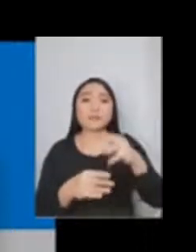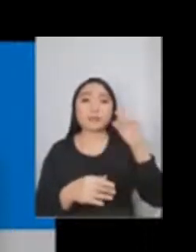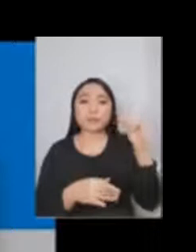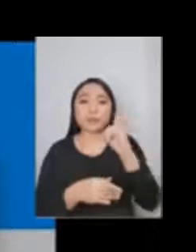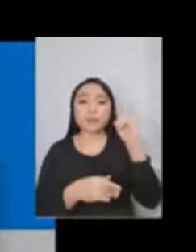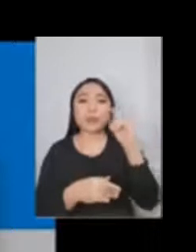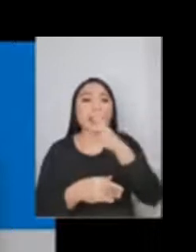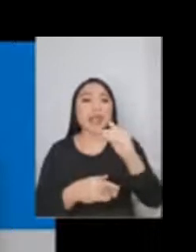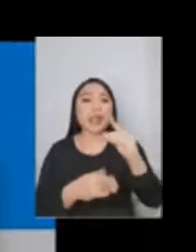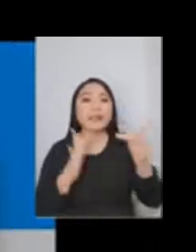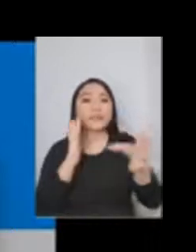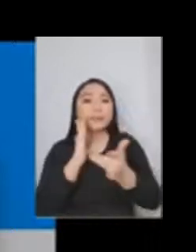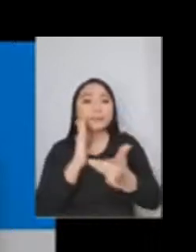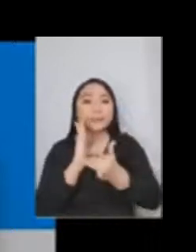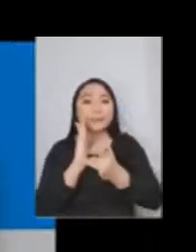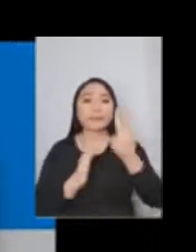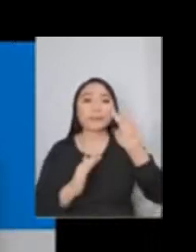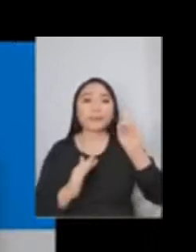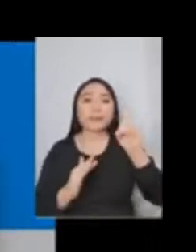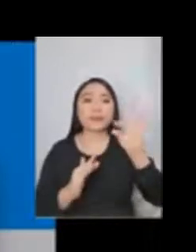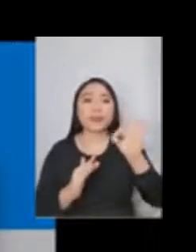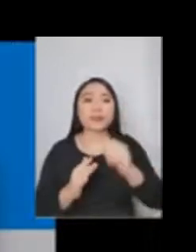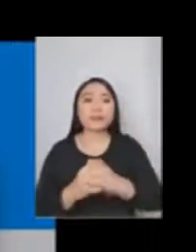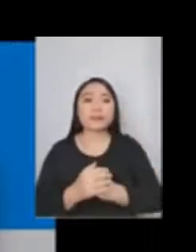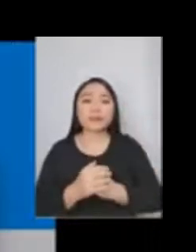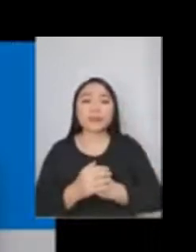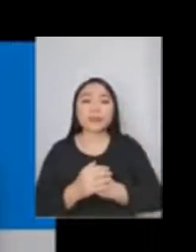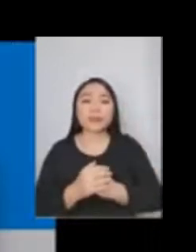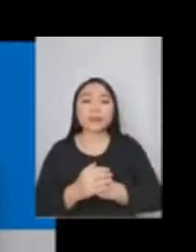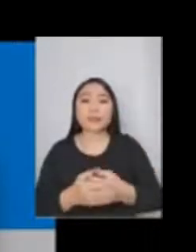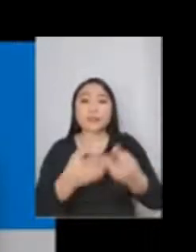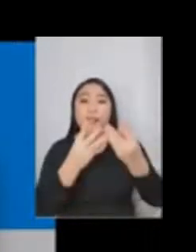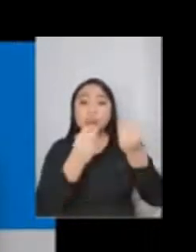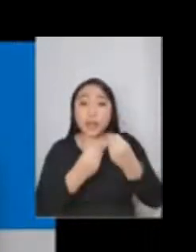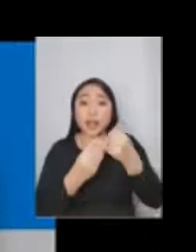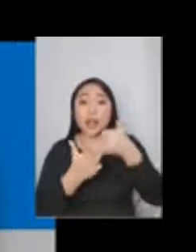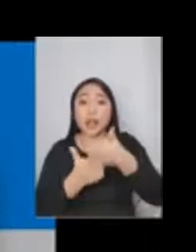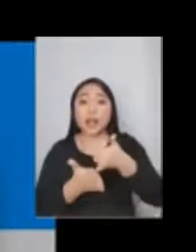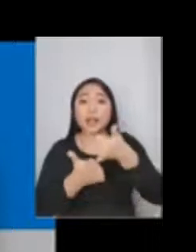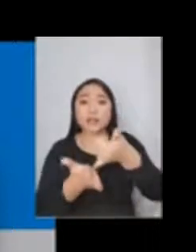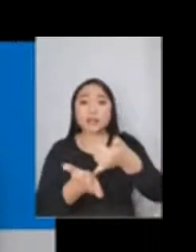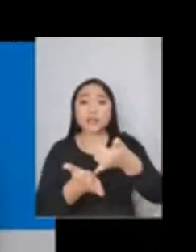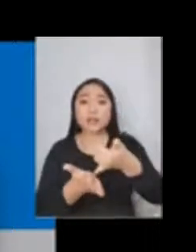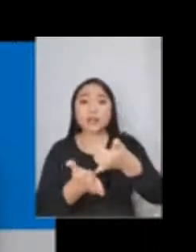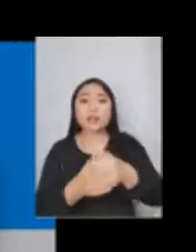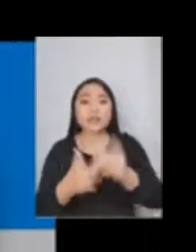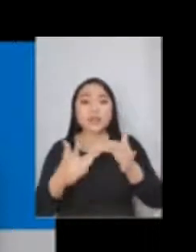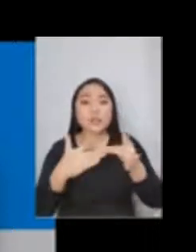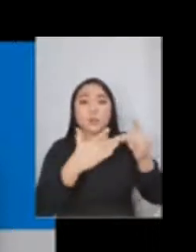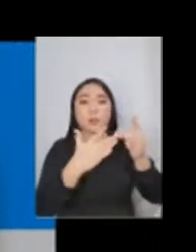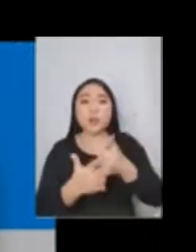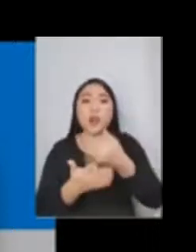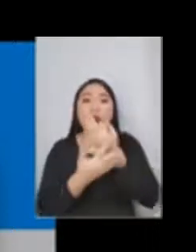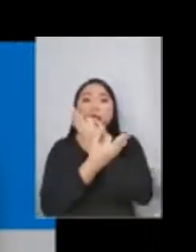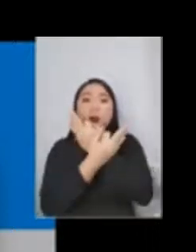Presidential Communications Operations Office. And simula po 2017 hanggang kasalukuyan, tayo po ay kasama